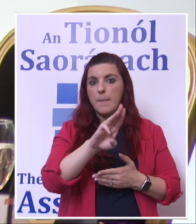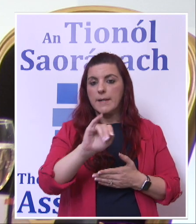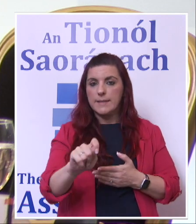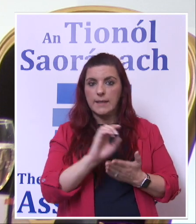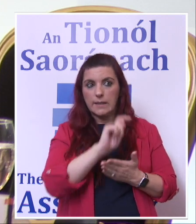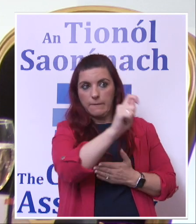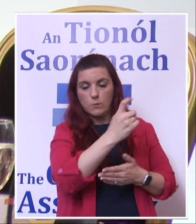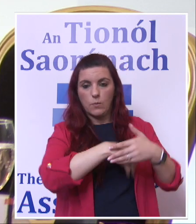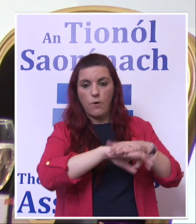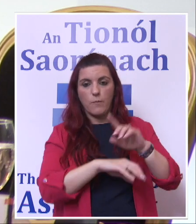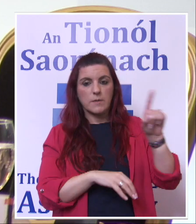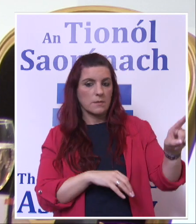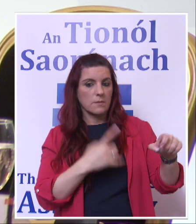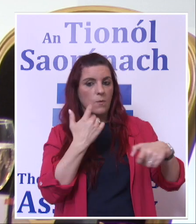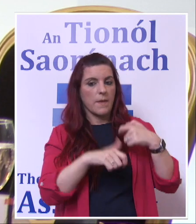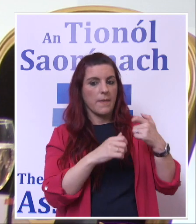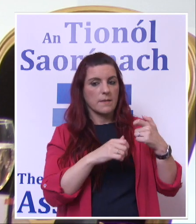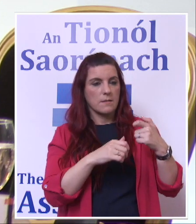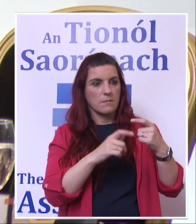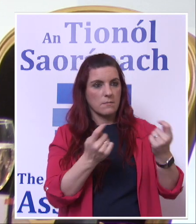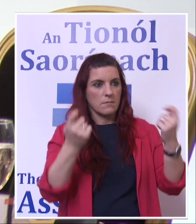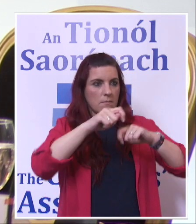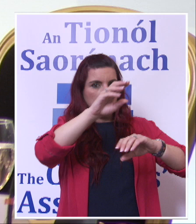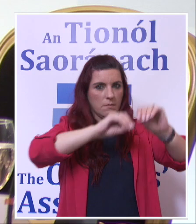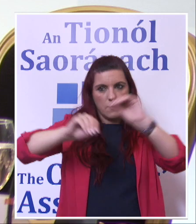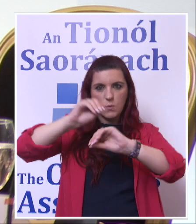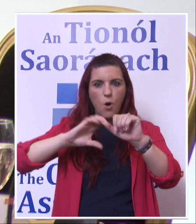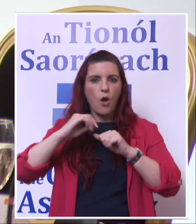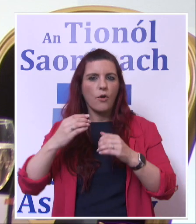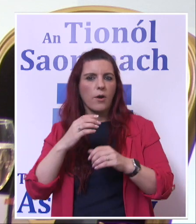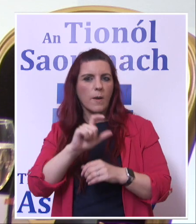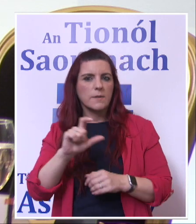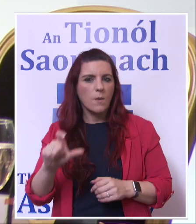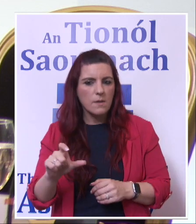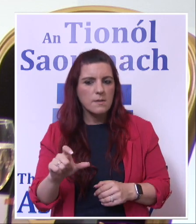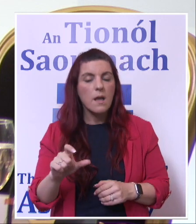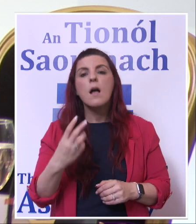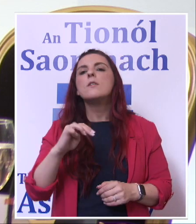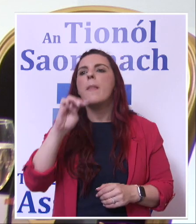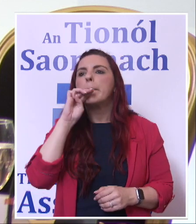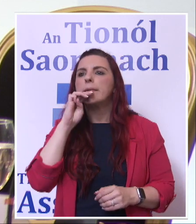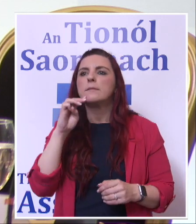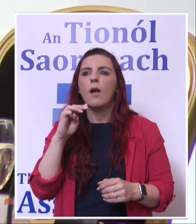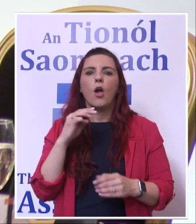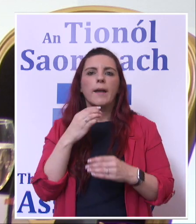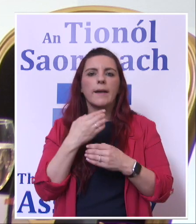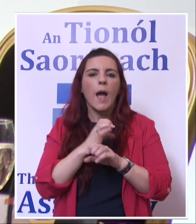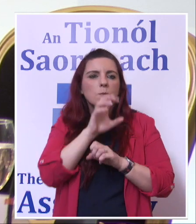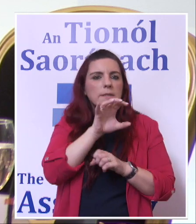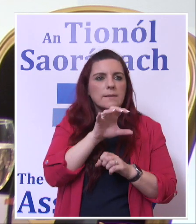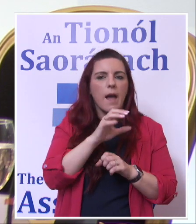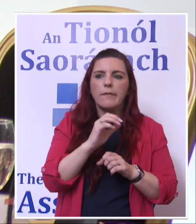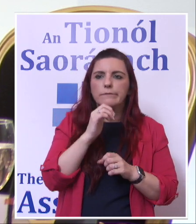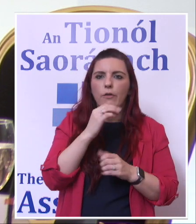central government, which is then redistributed among the other councils, plus not only the LPT, but